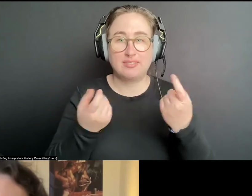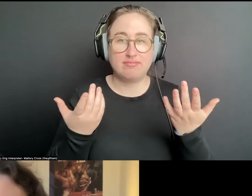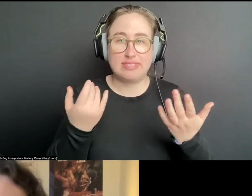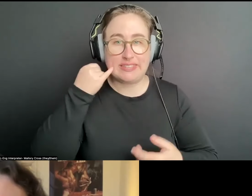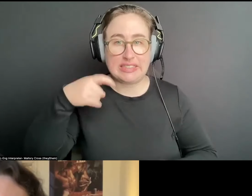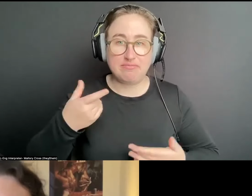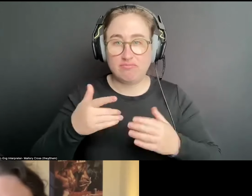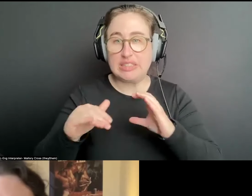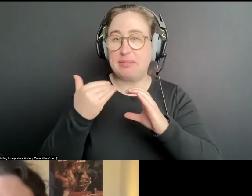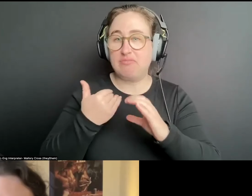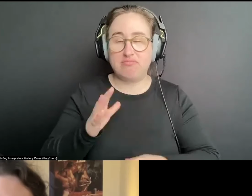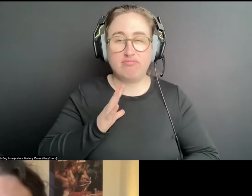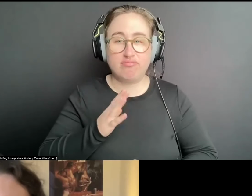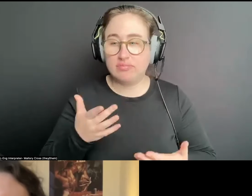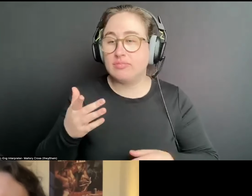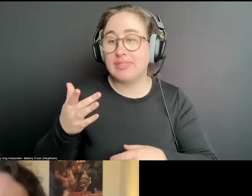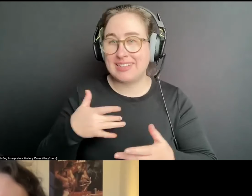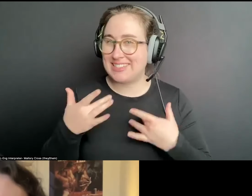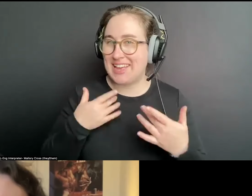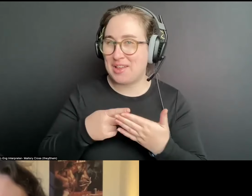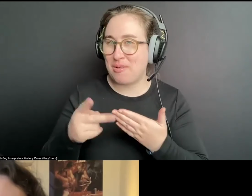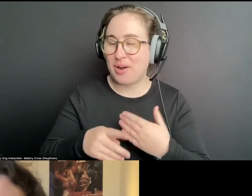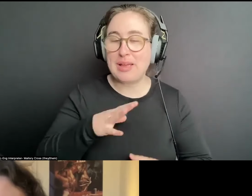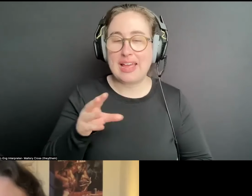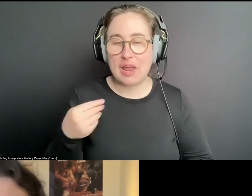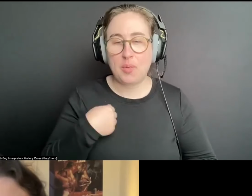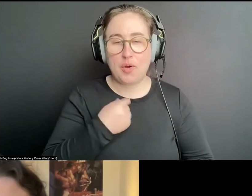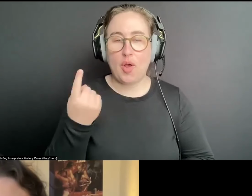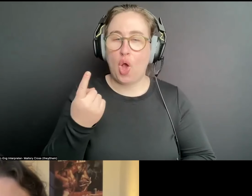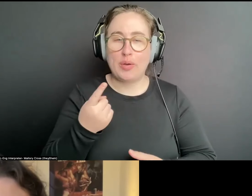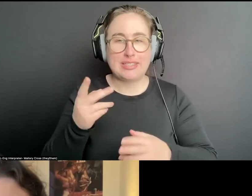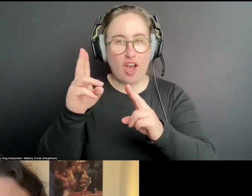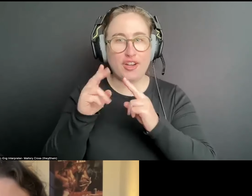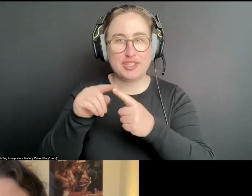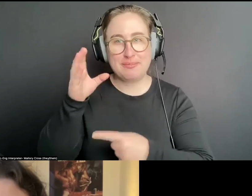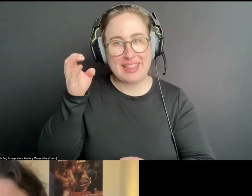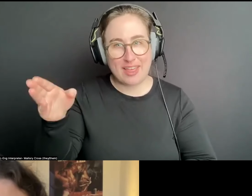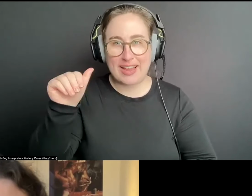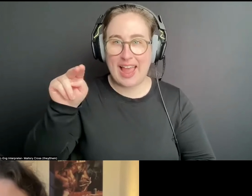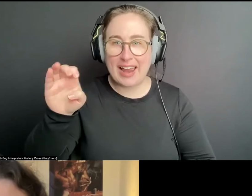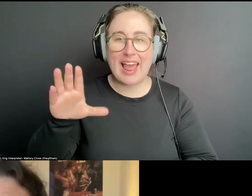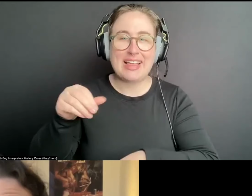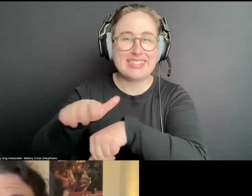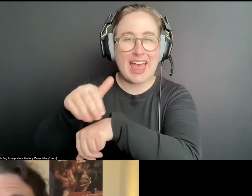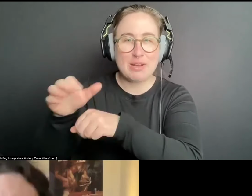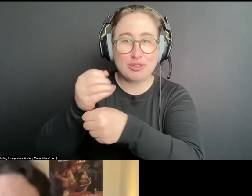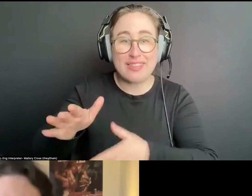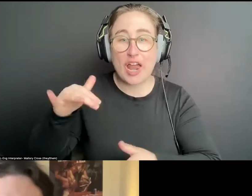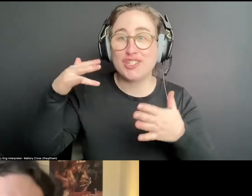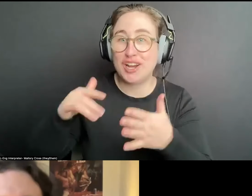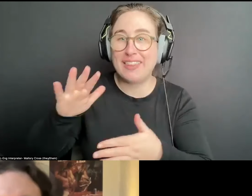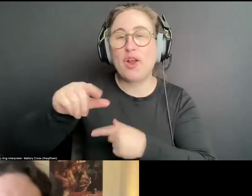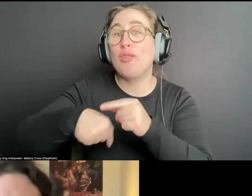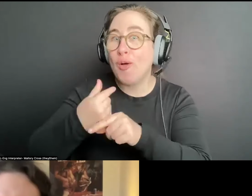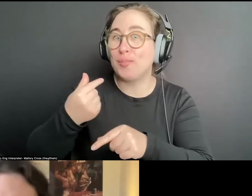to me via email. It's an exciting program. And we're always honored to be there and send producers that are starting their global career